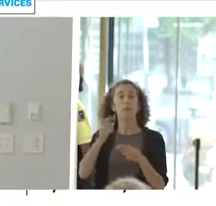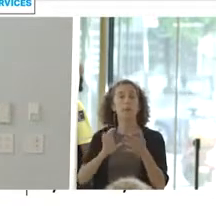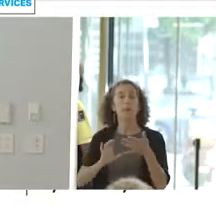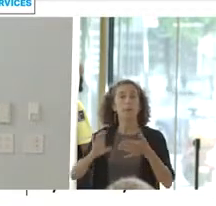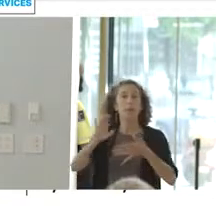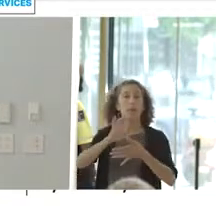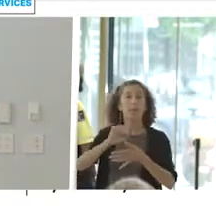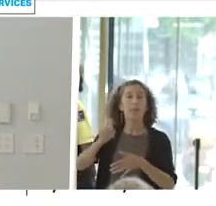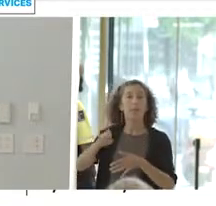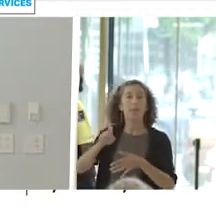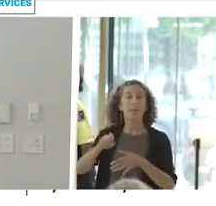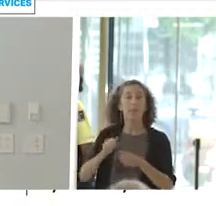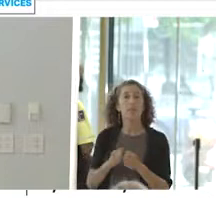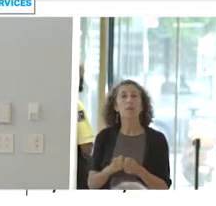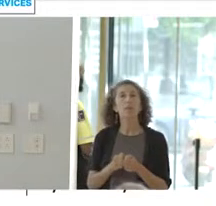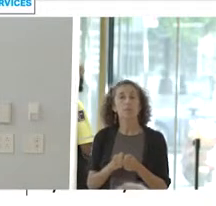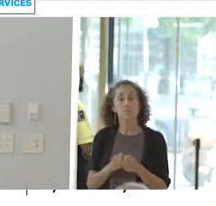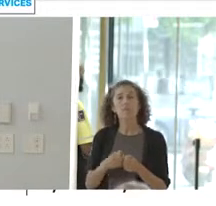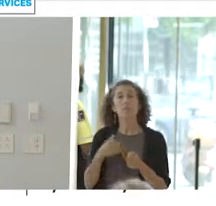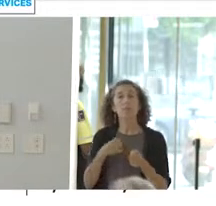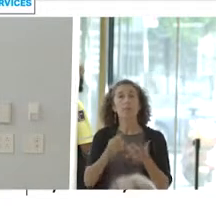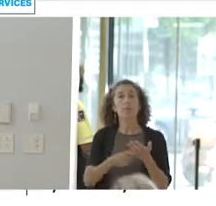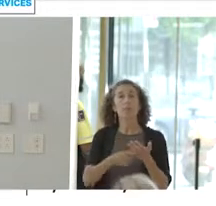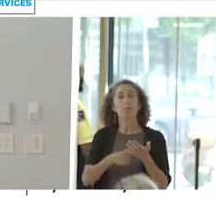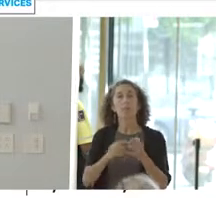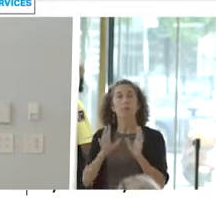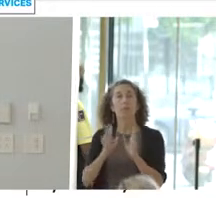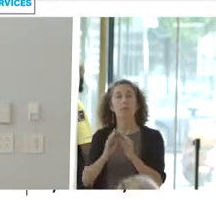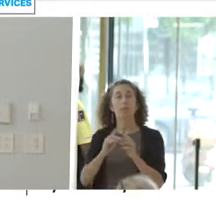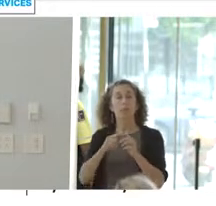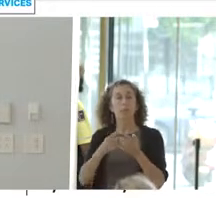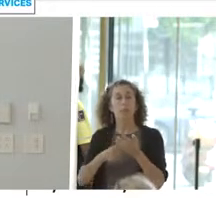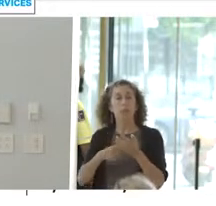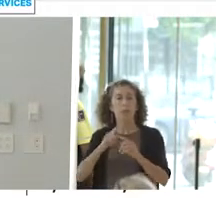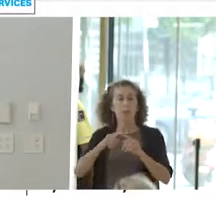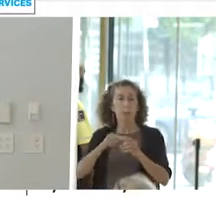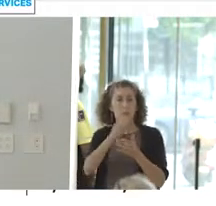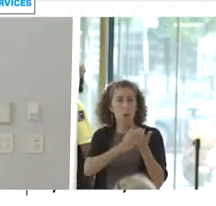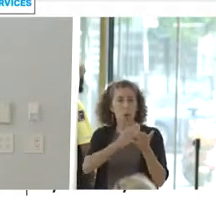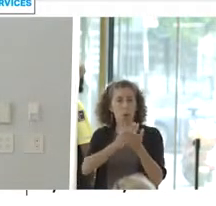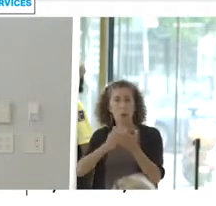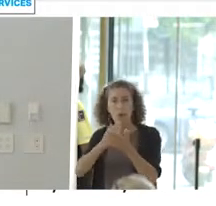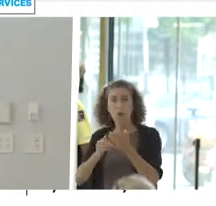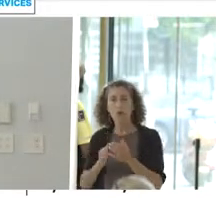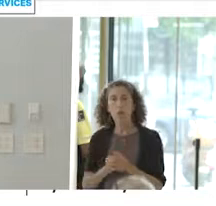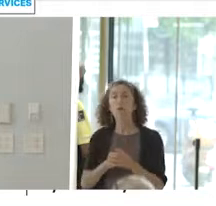conducted workshops, talking through each of the particular areas, walking with members of the